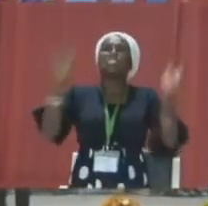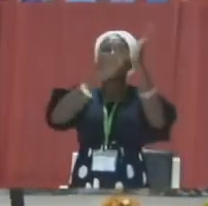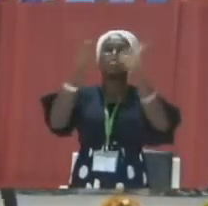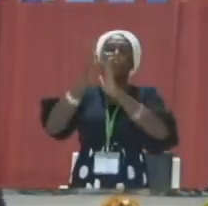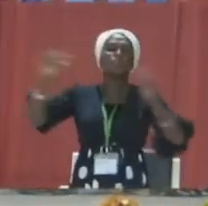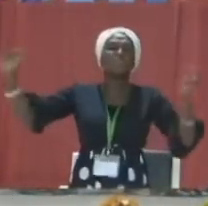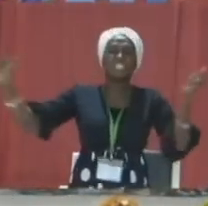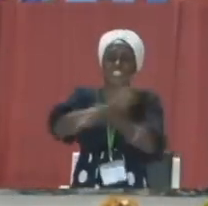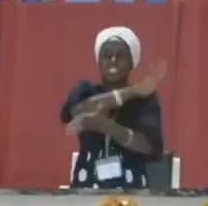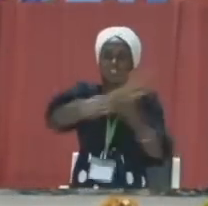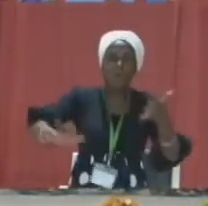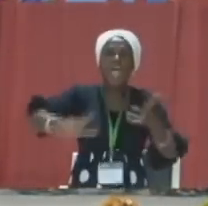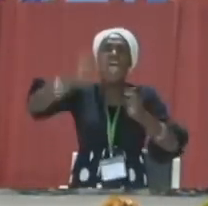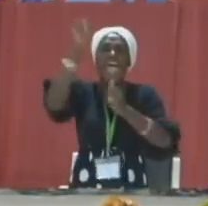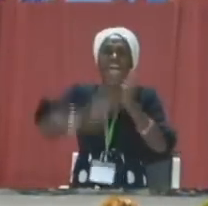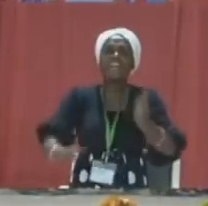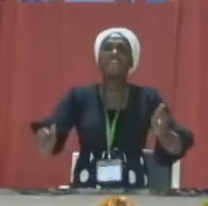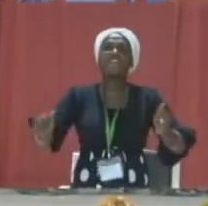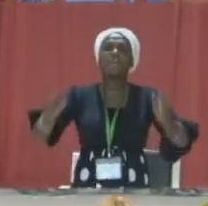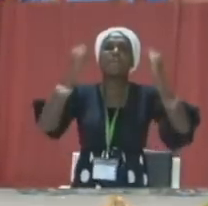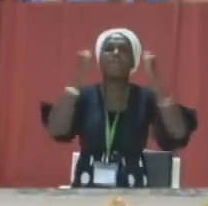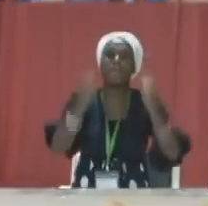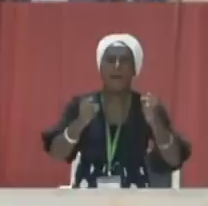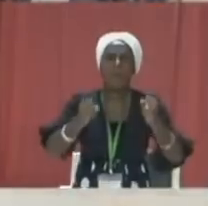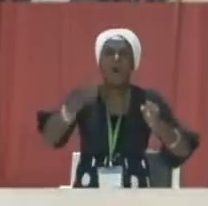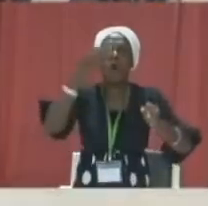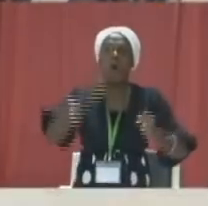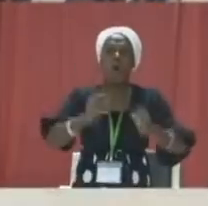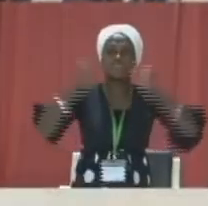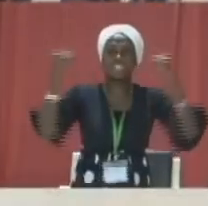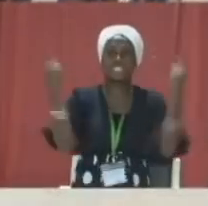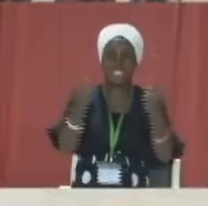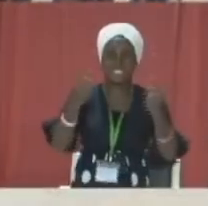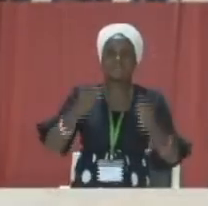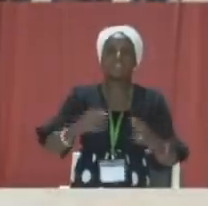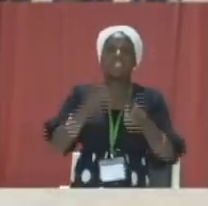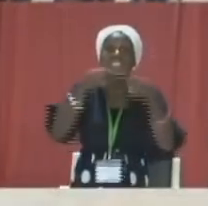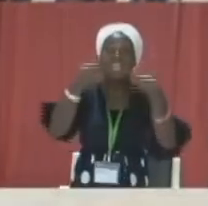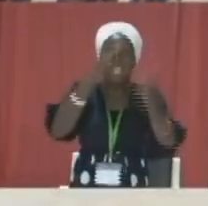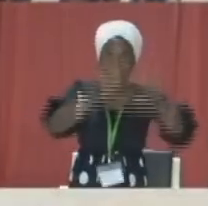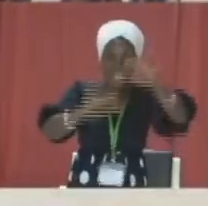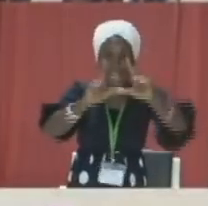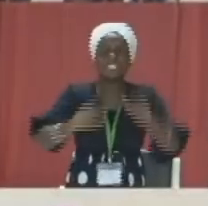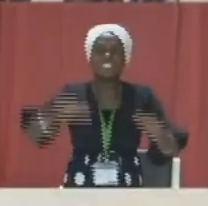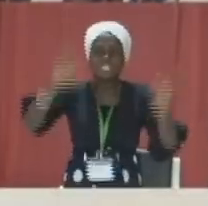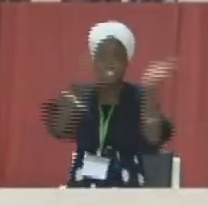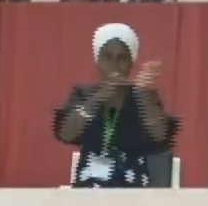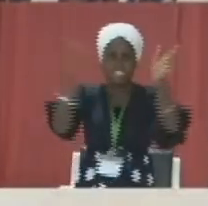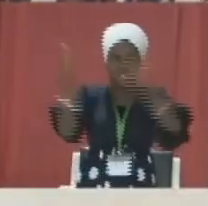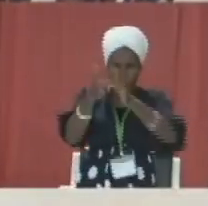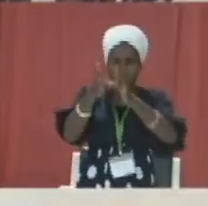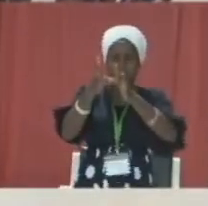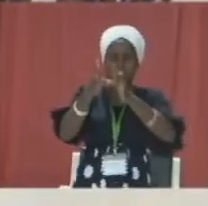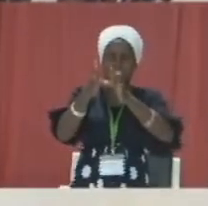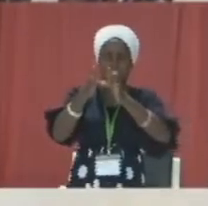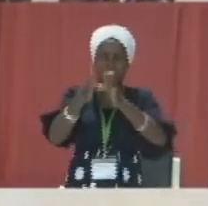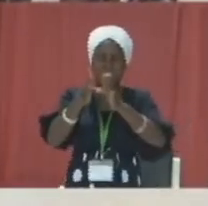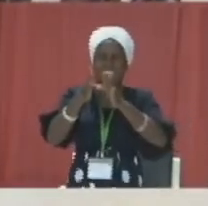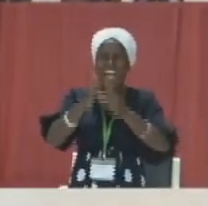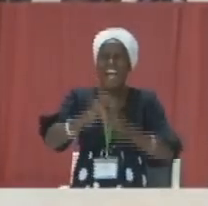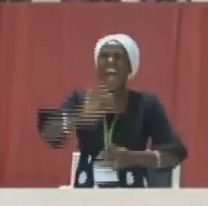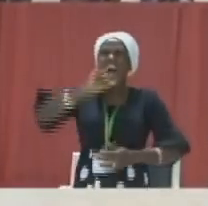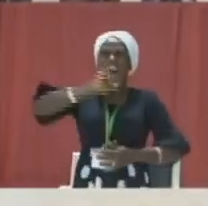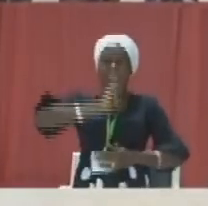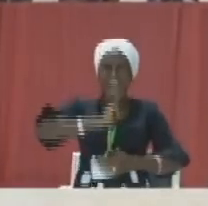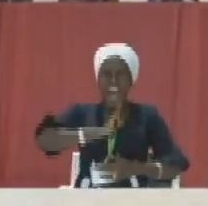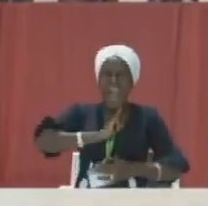life, in our lives. Everybody say with me, Jesus, I call on your